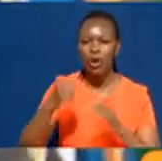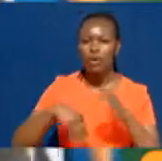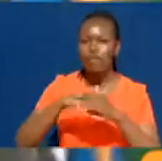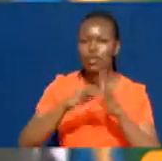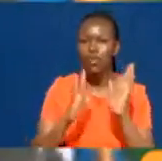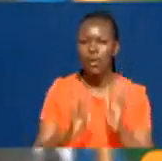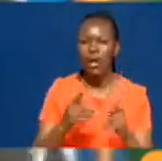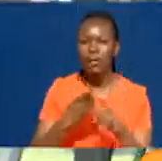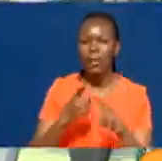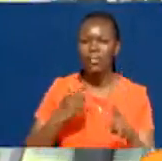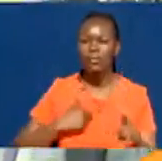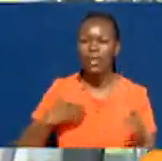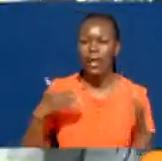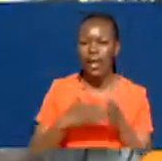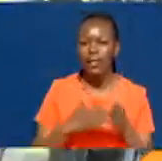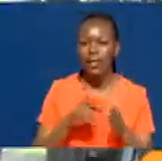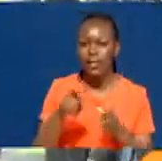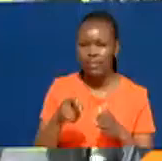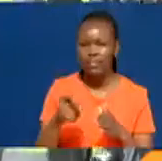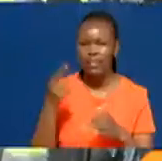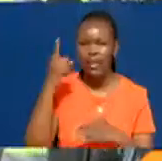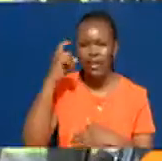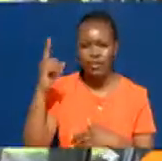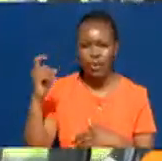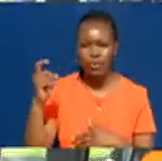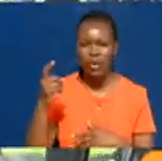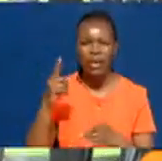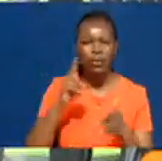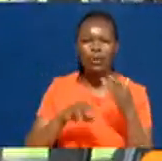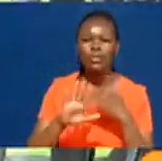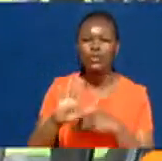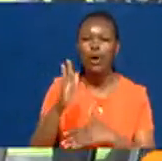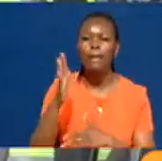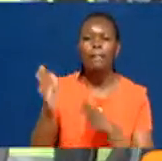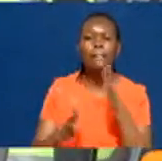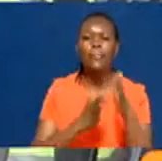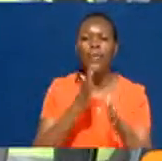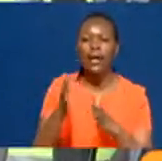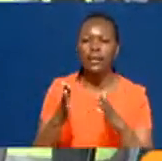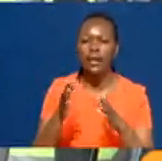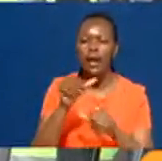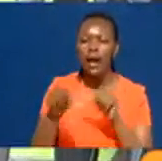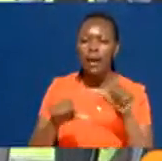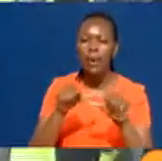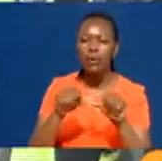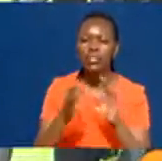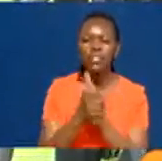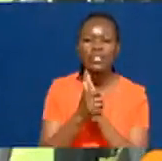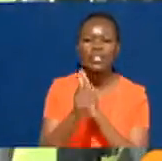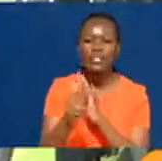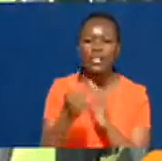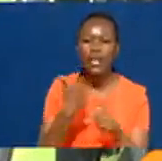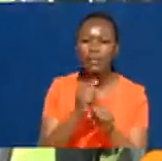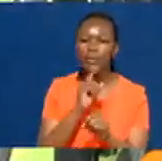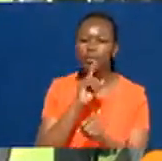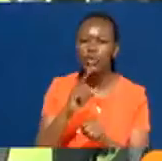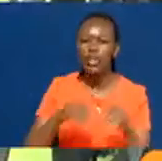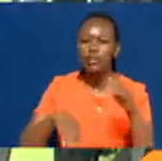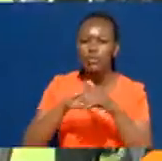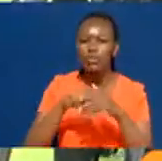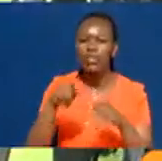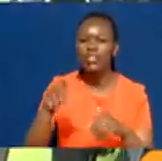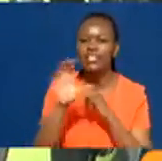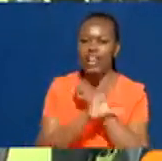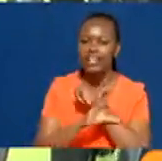dream. What's your plan now that you're in power in terms of stadiums and making sure the football in this country